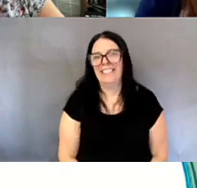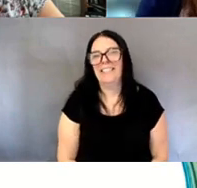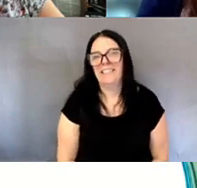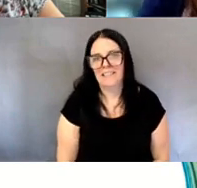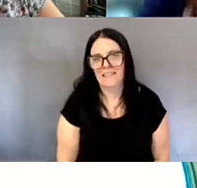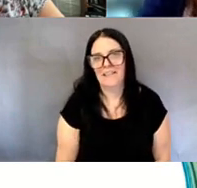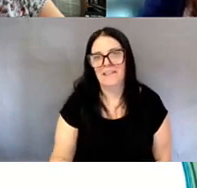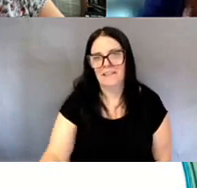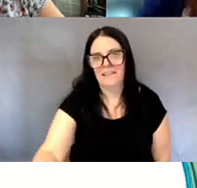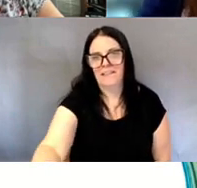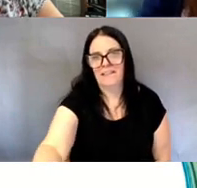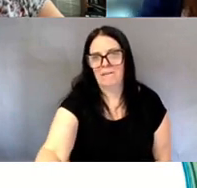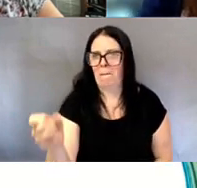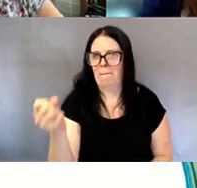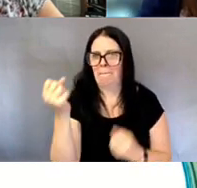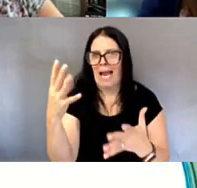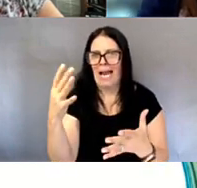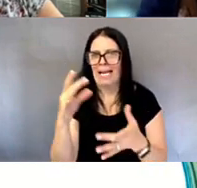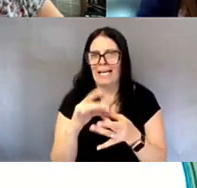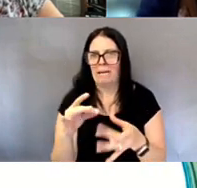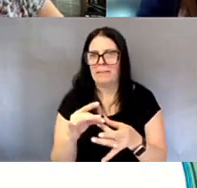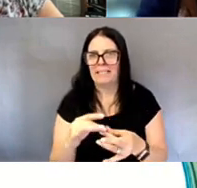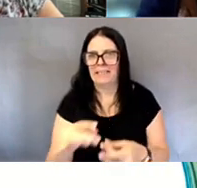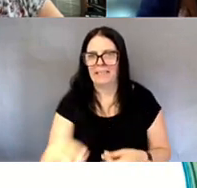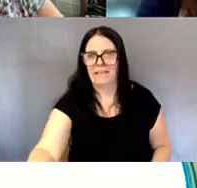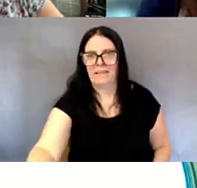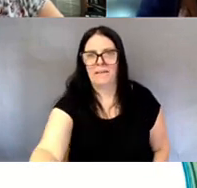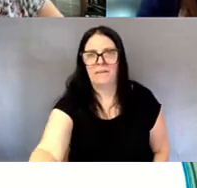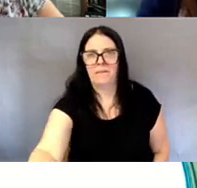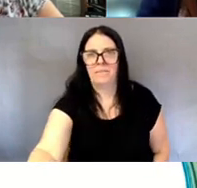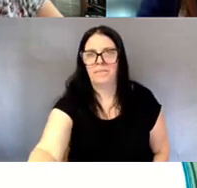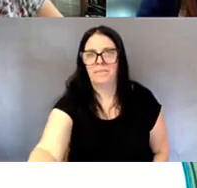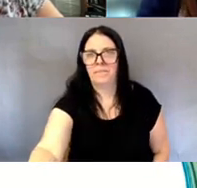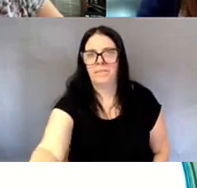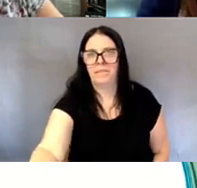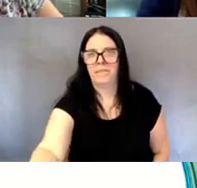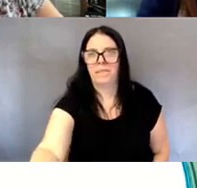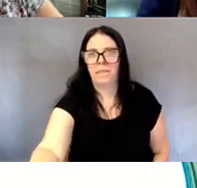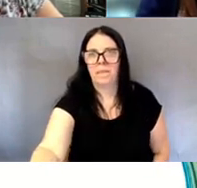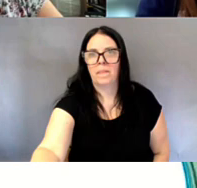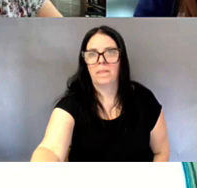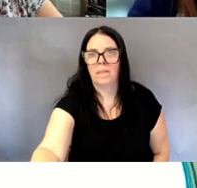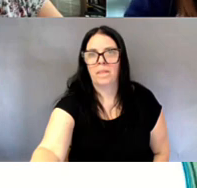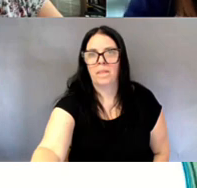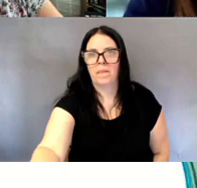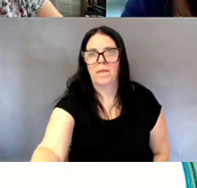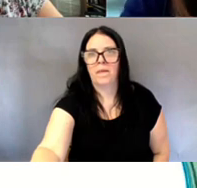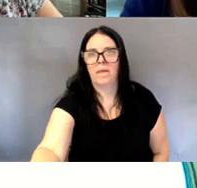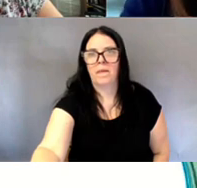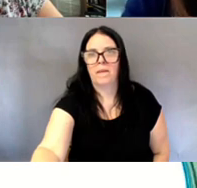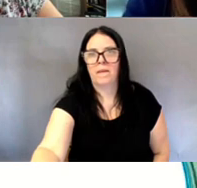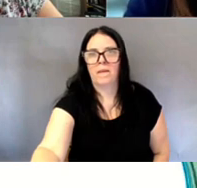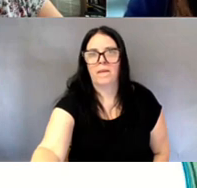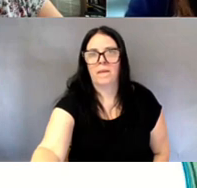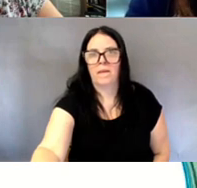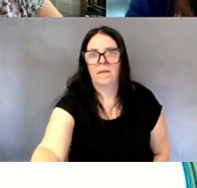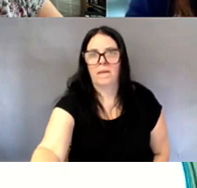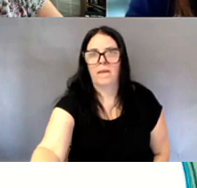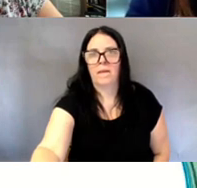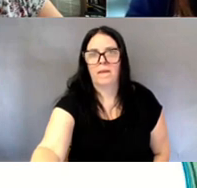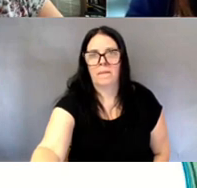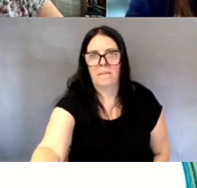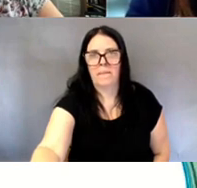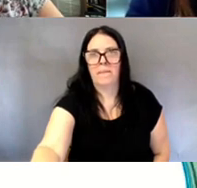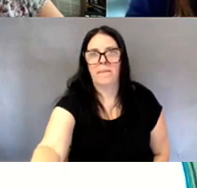Okay, there's a lot coming down there. Yeah. A waterfall of ideas. So thrilled about this. Let me take a look as